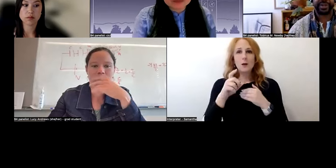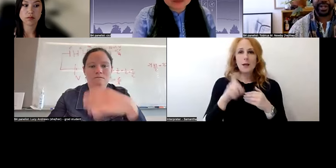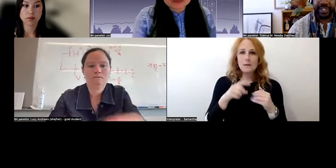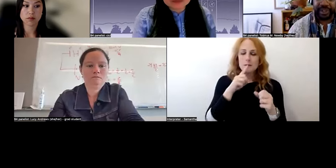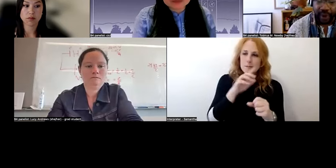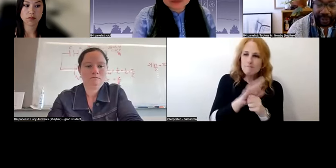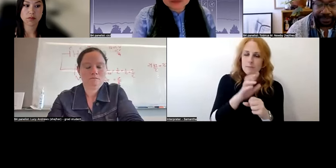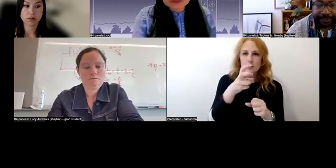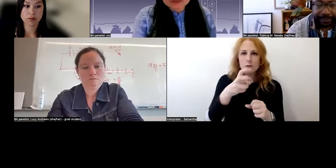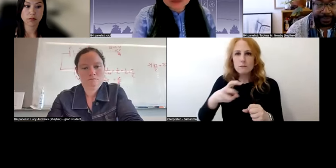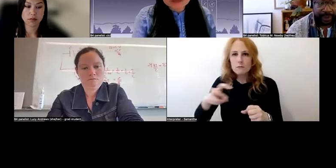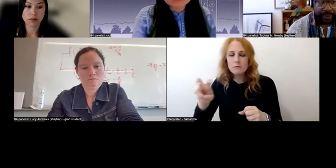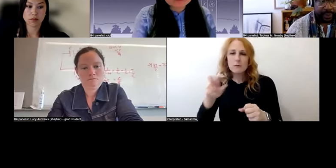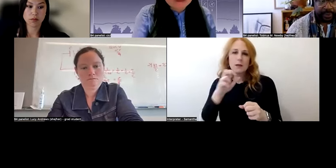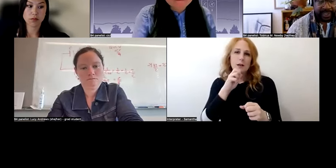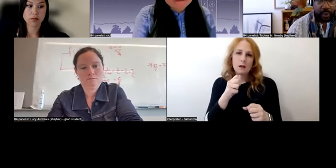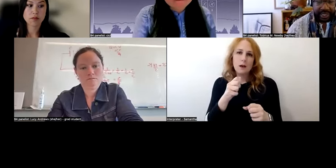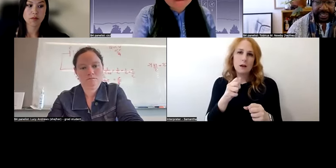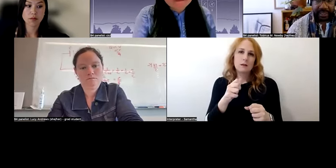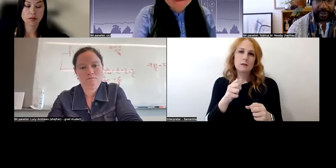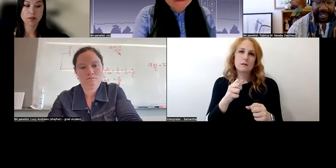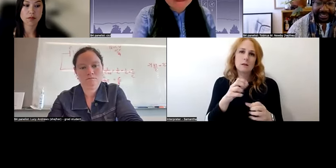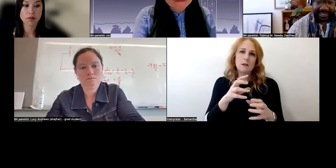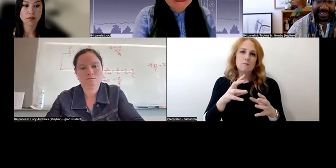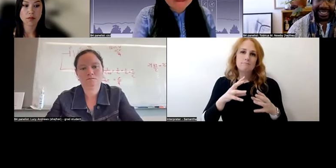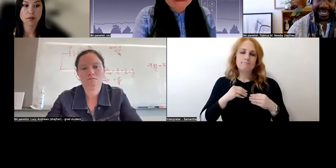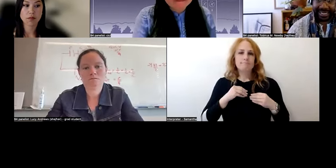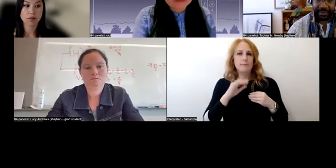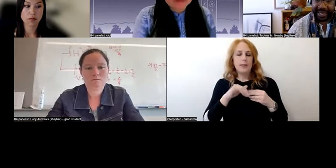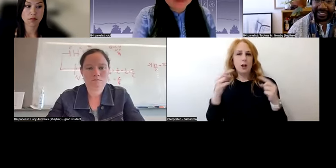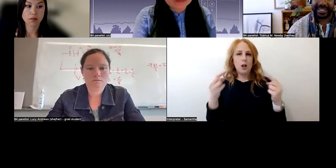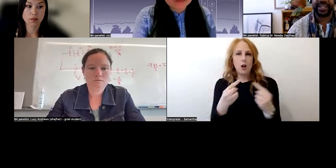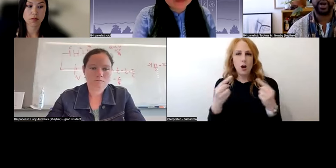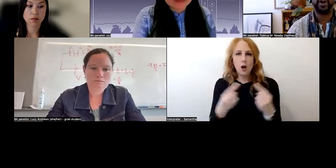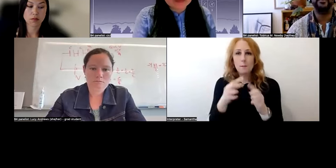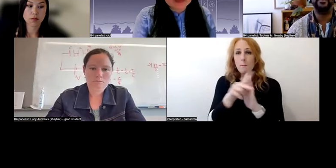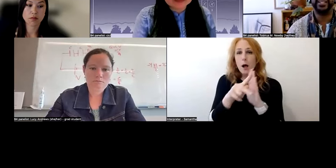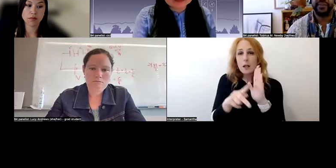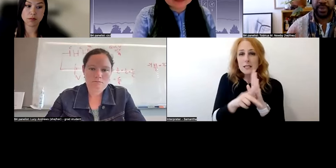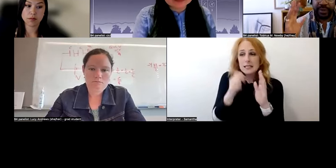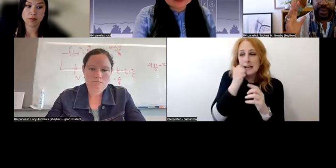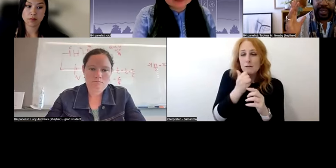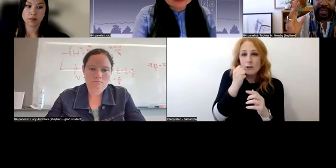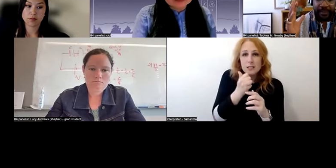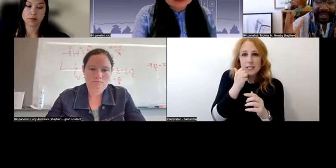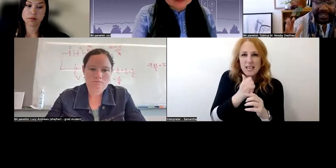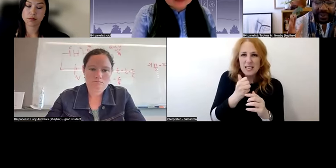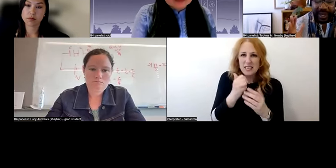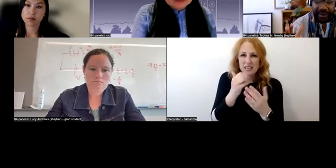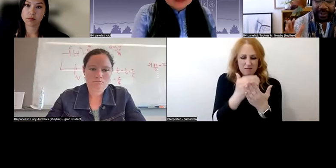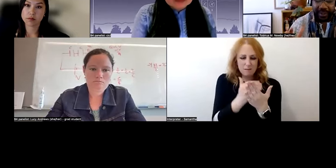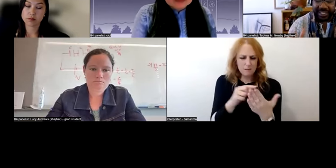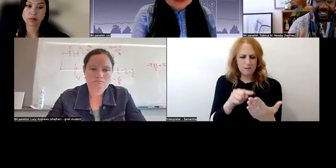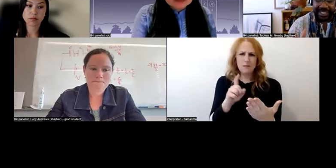the regeneration of harm. We must question the policies and the daily practices, and there are many of them. When you commit to